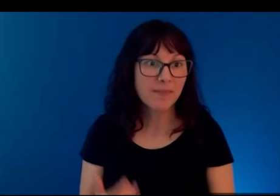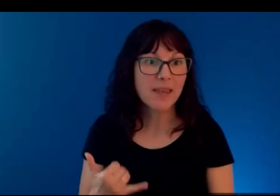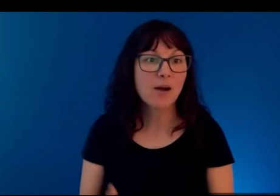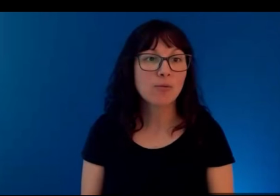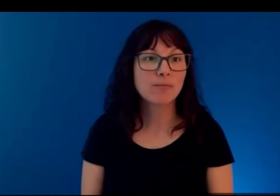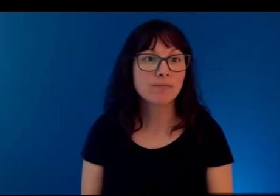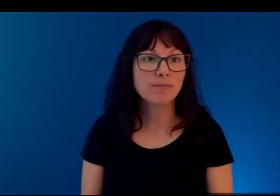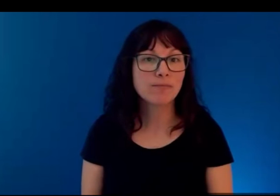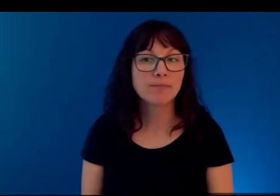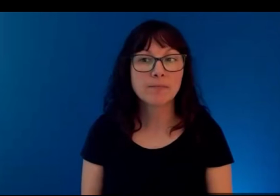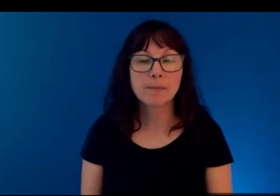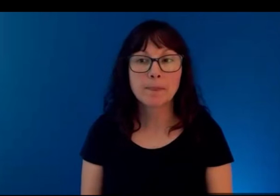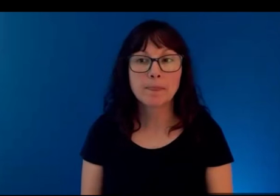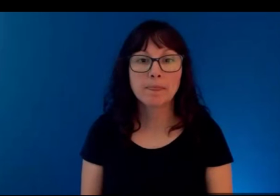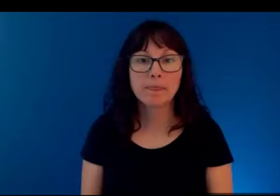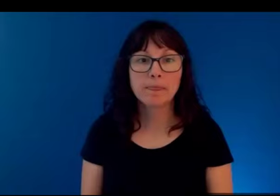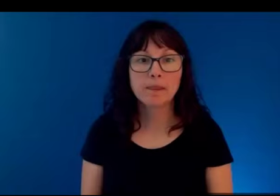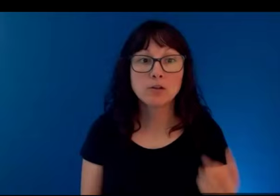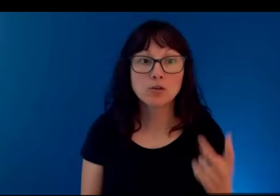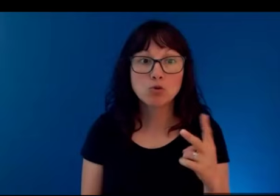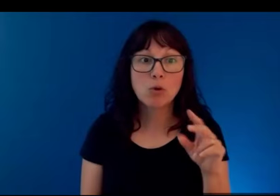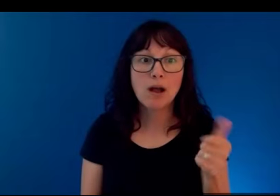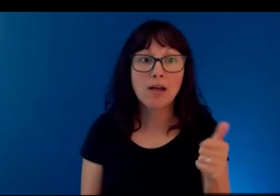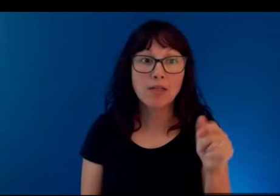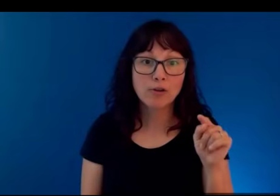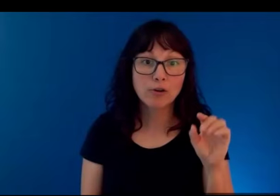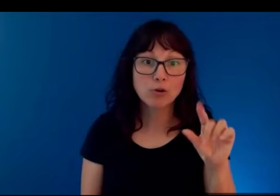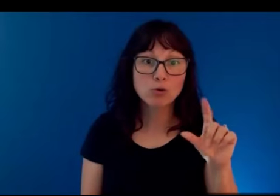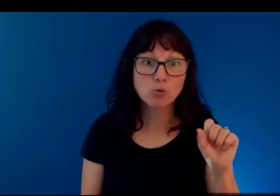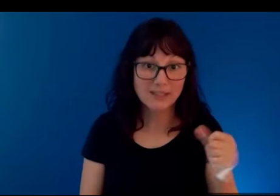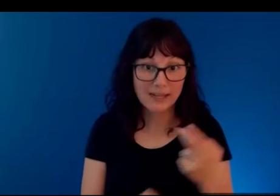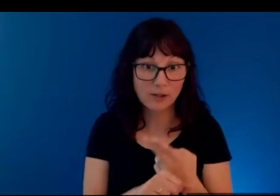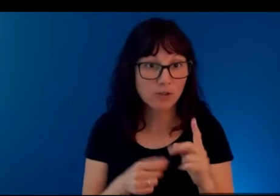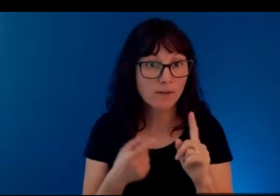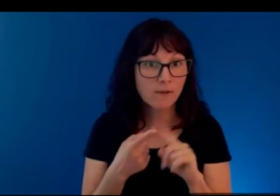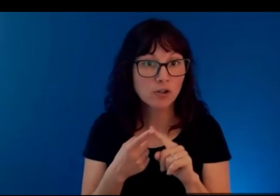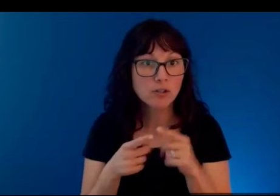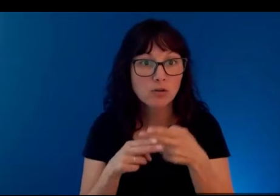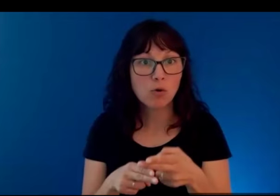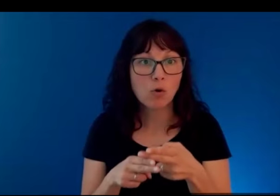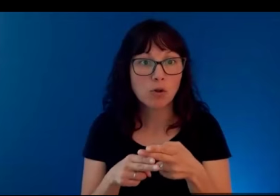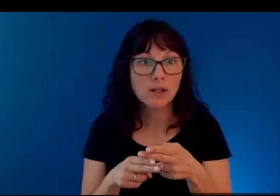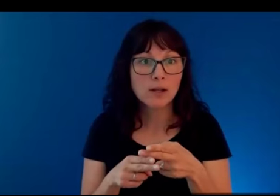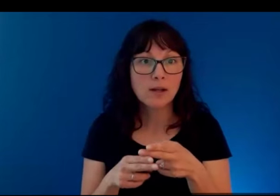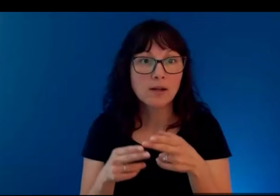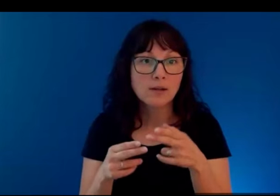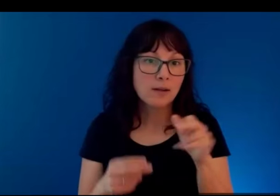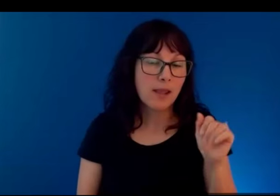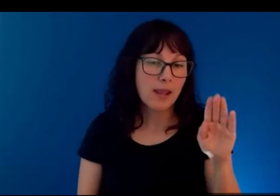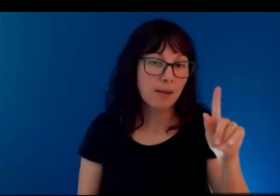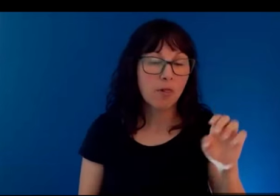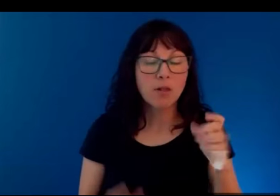to tell you about two other tools that people can use. The first one is called Achieving a